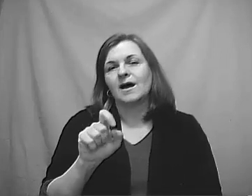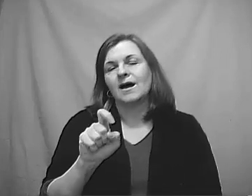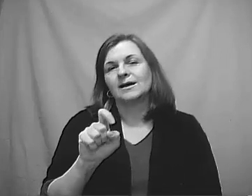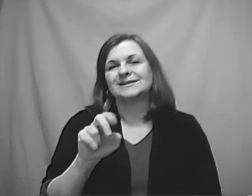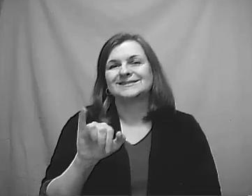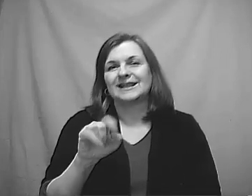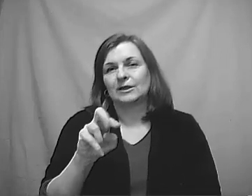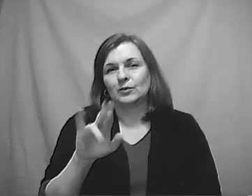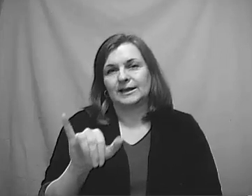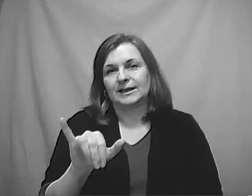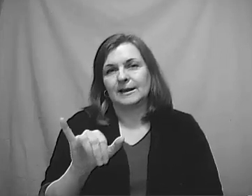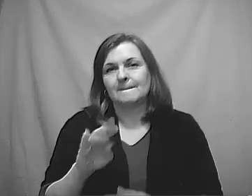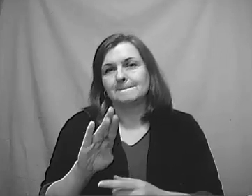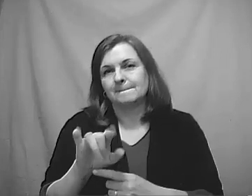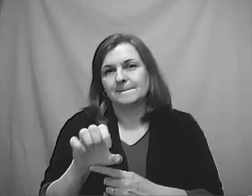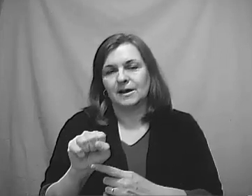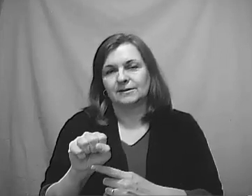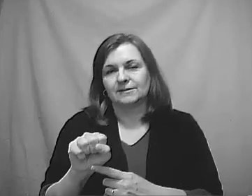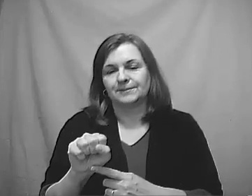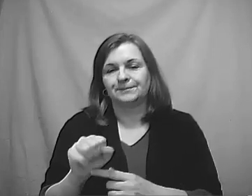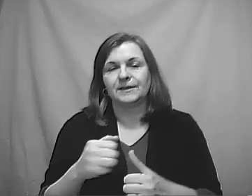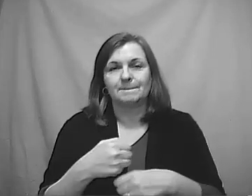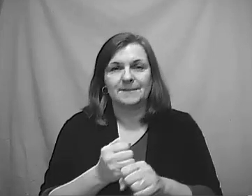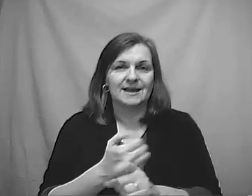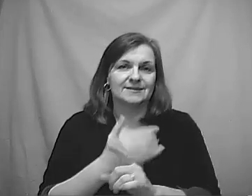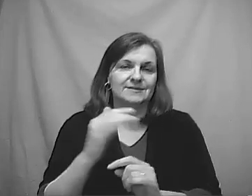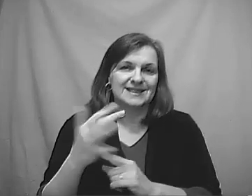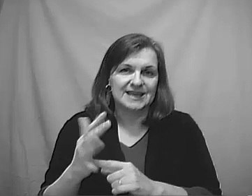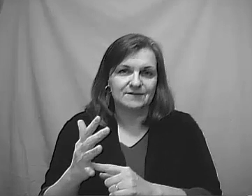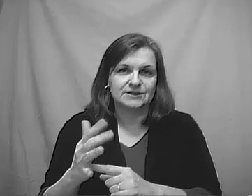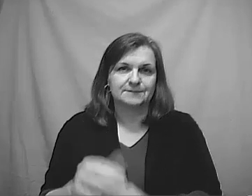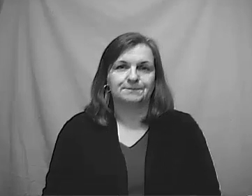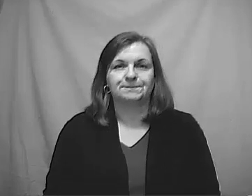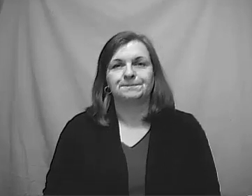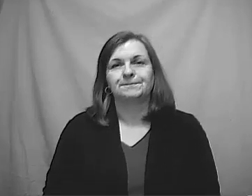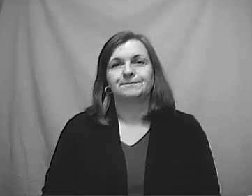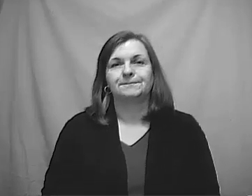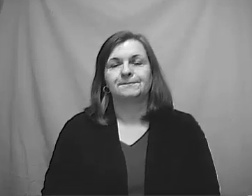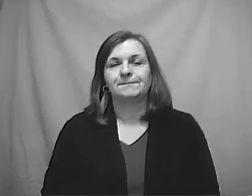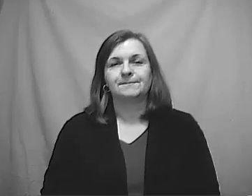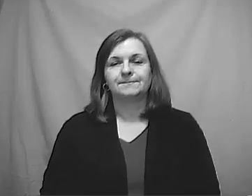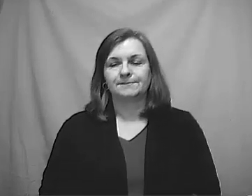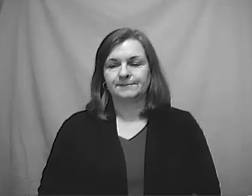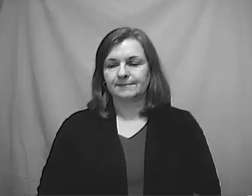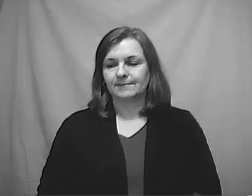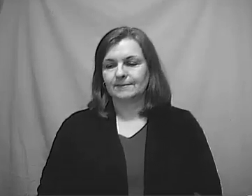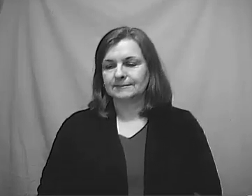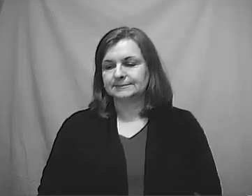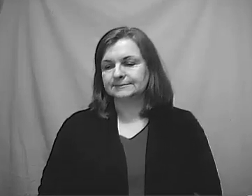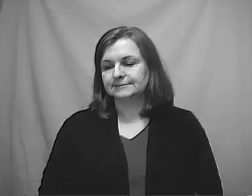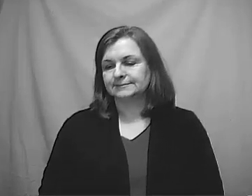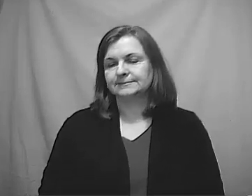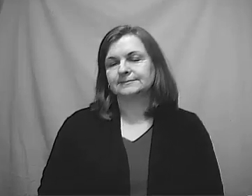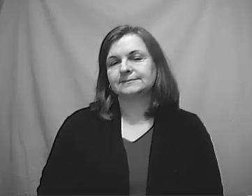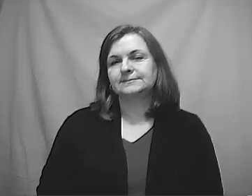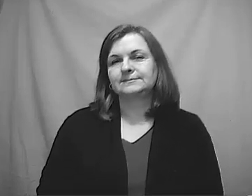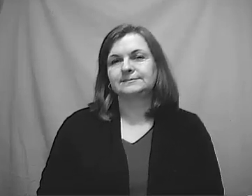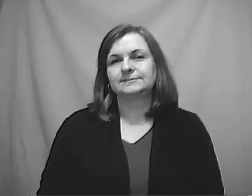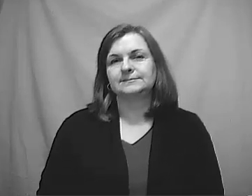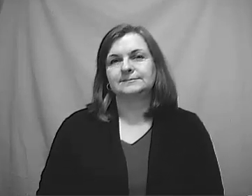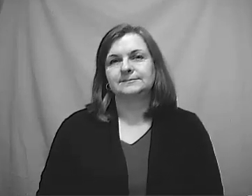produce stems out the sides and leaves out the sides of our plant.